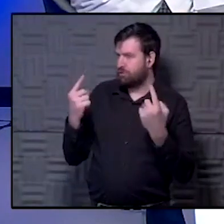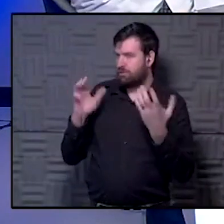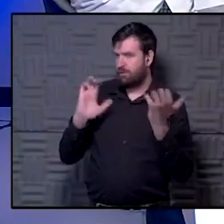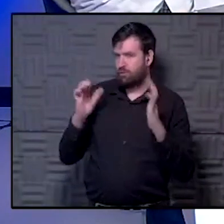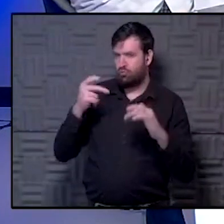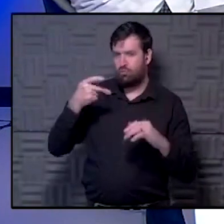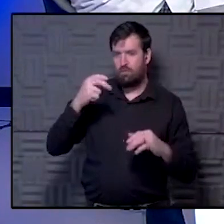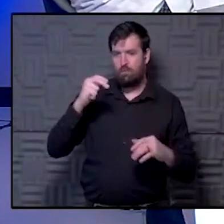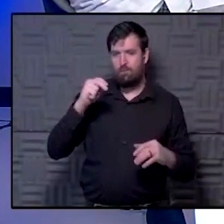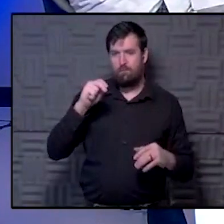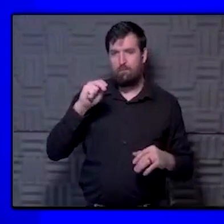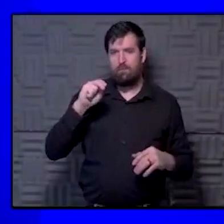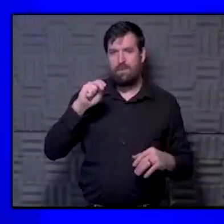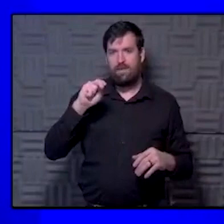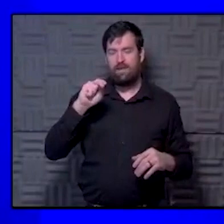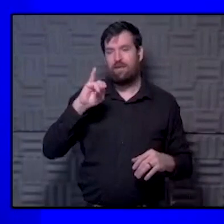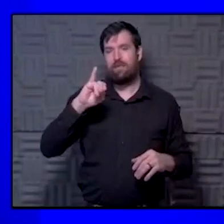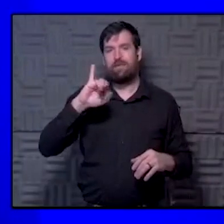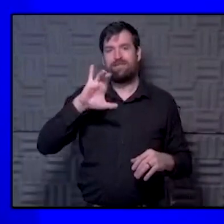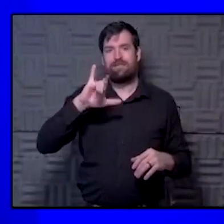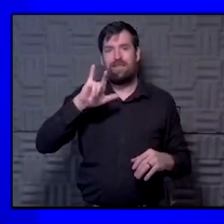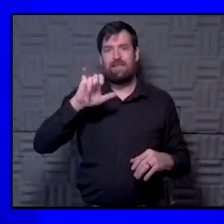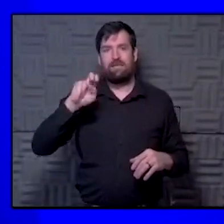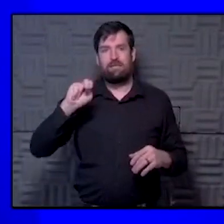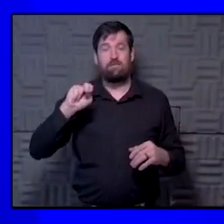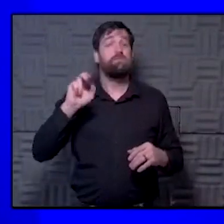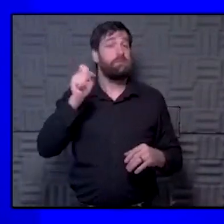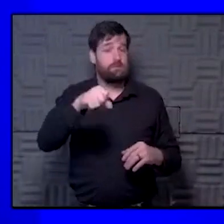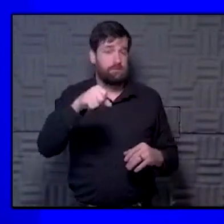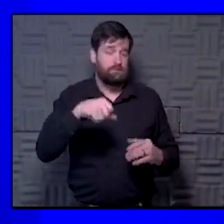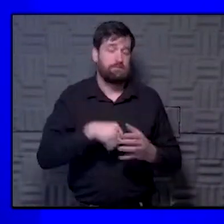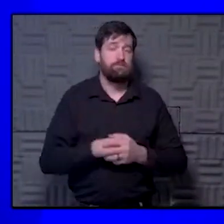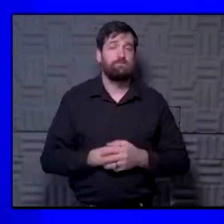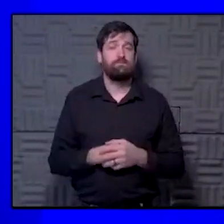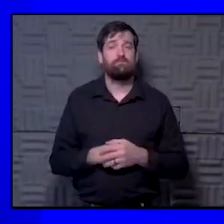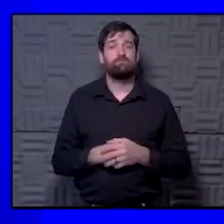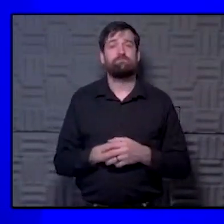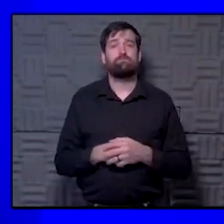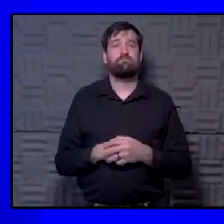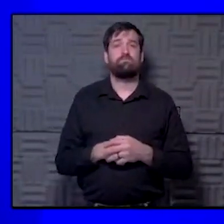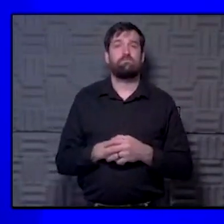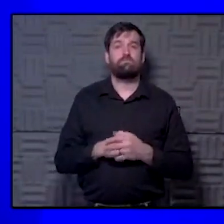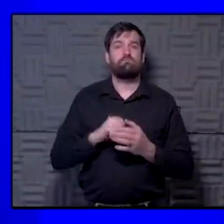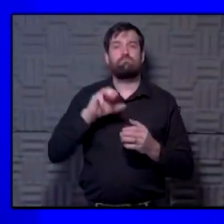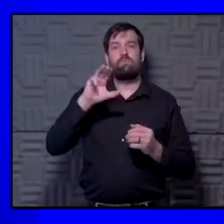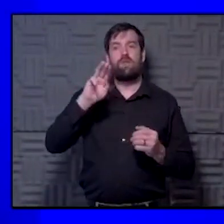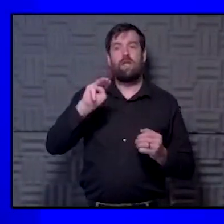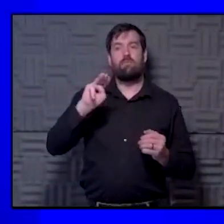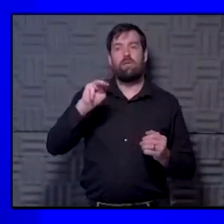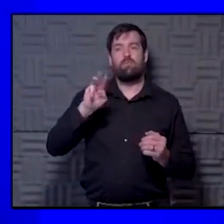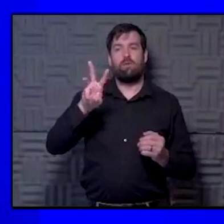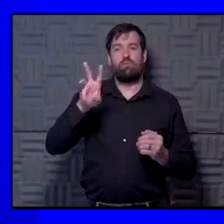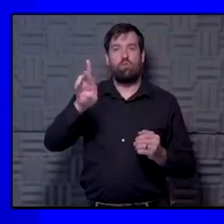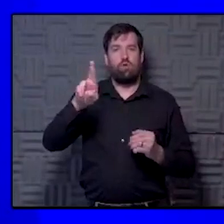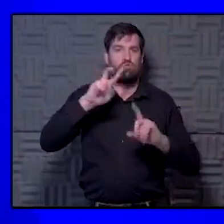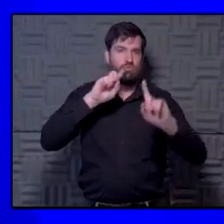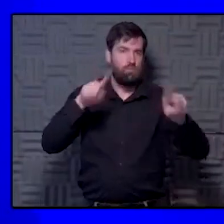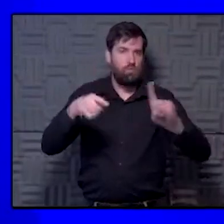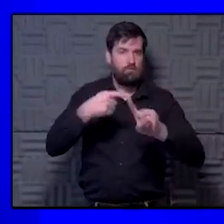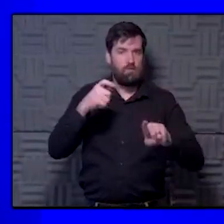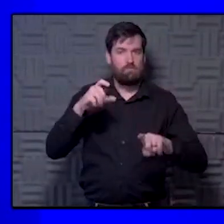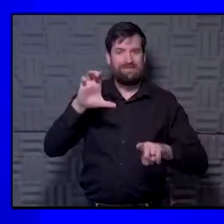Yeah. Share that. Yeah, yesterday, yeah. So, there was a big MMWR report from the CDC. It